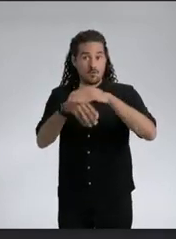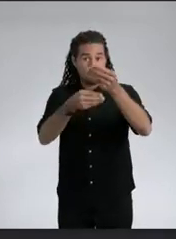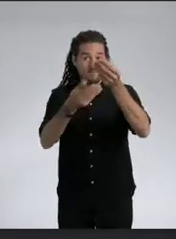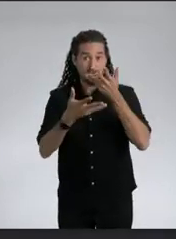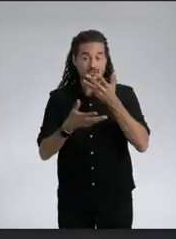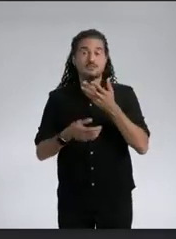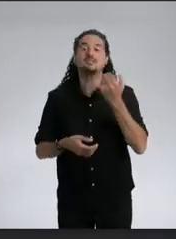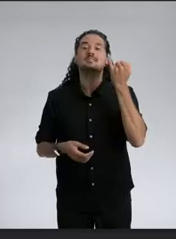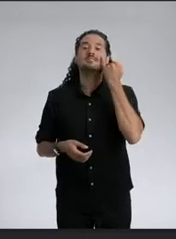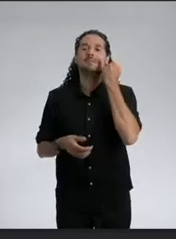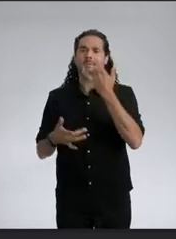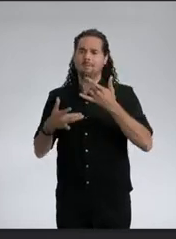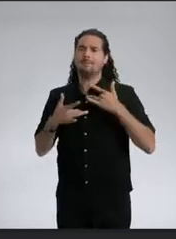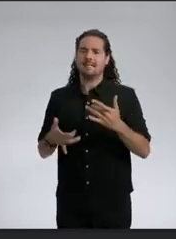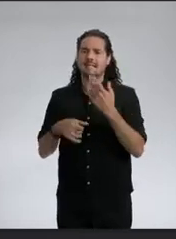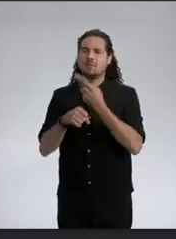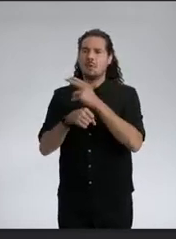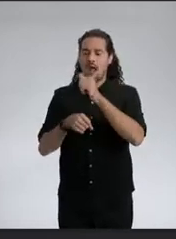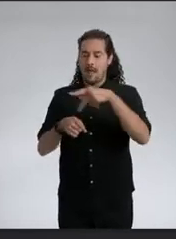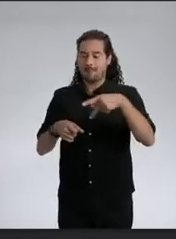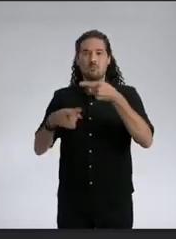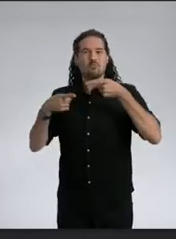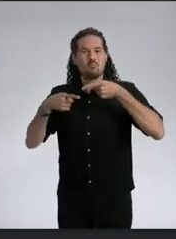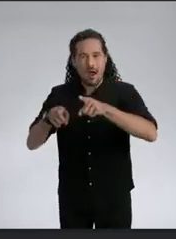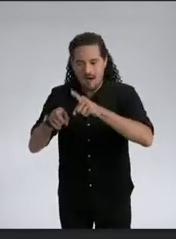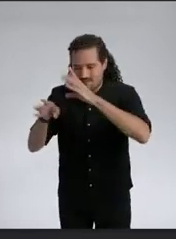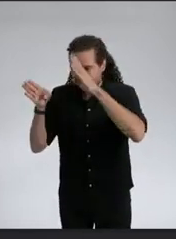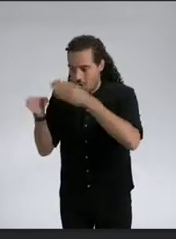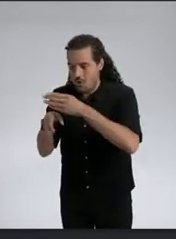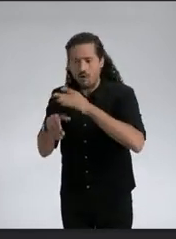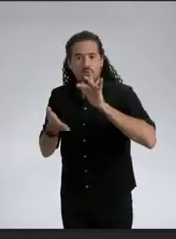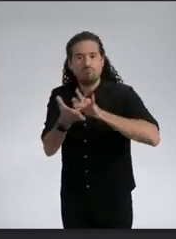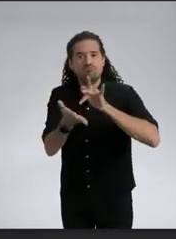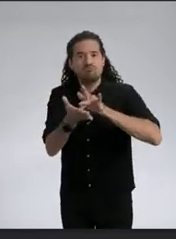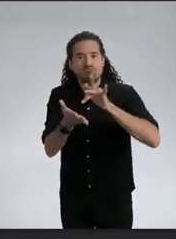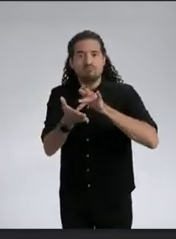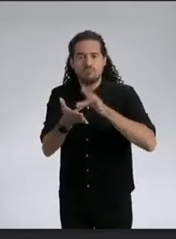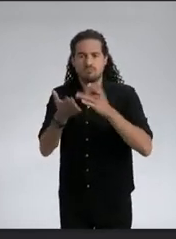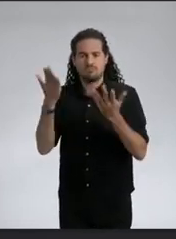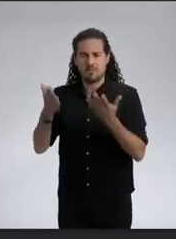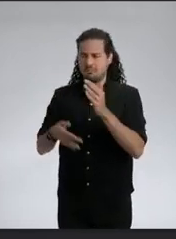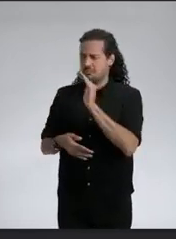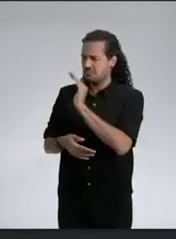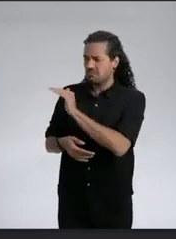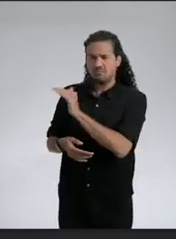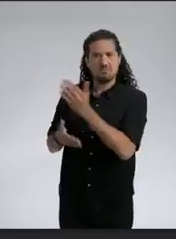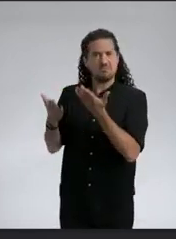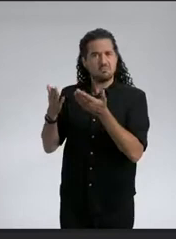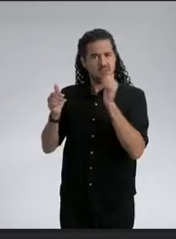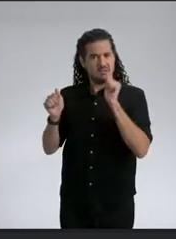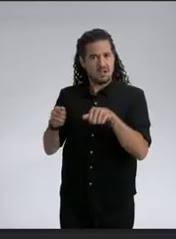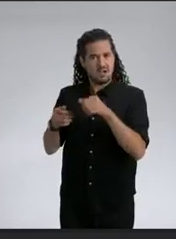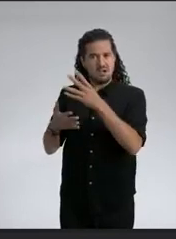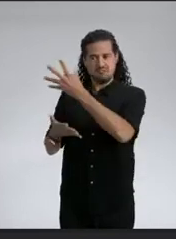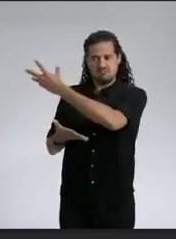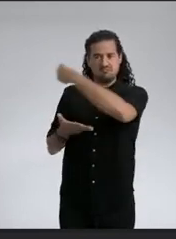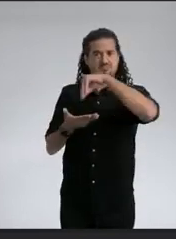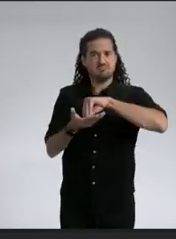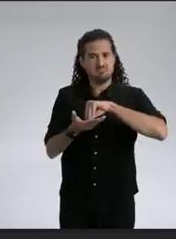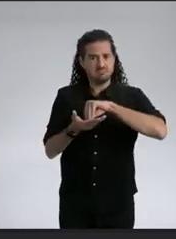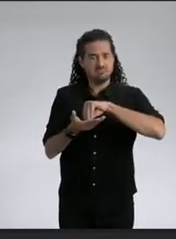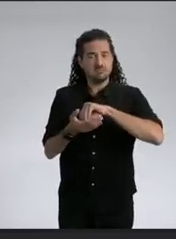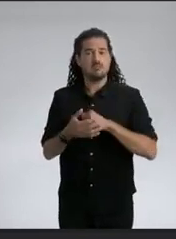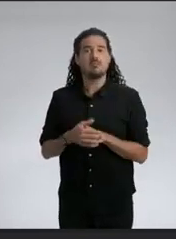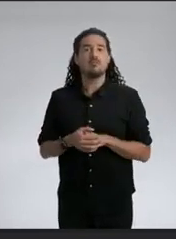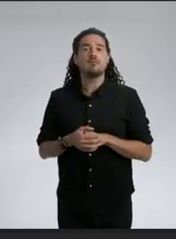typically using an app while in a focus, then the system might suggest allowing that app's notifications during that focus. Or if a user